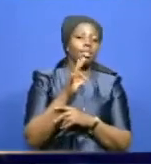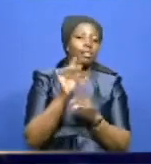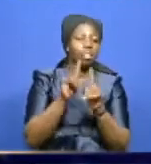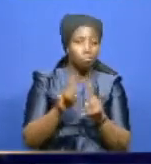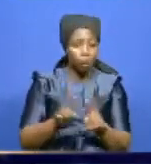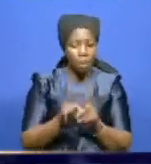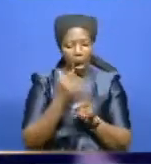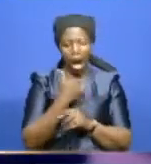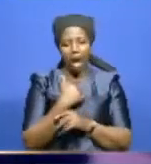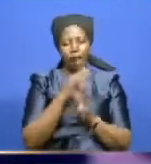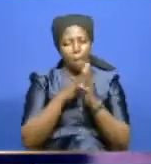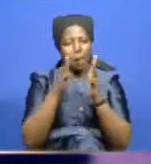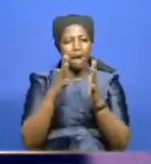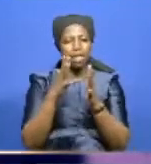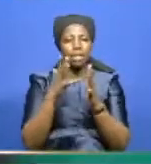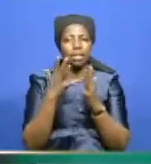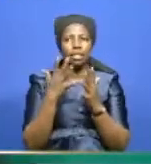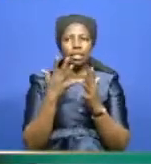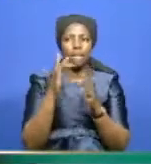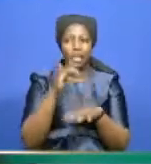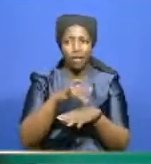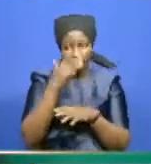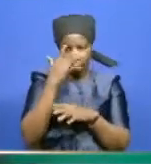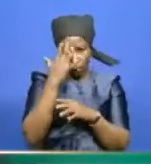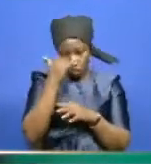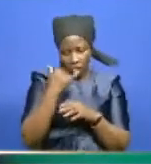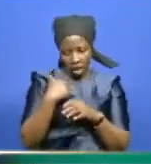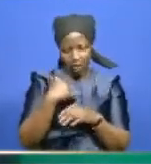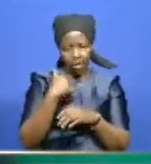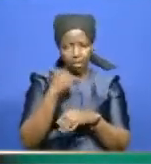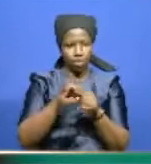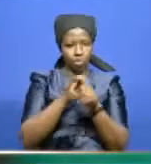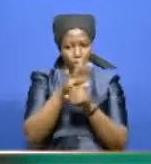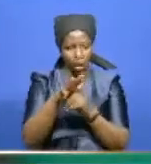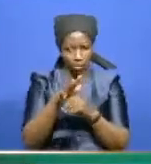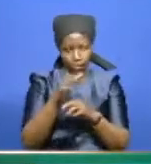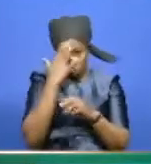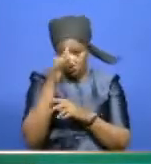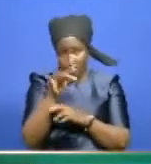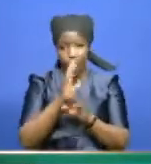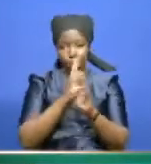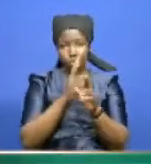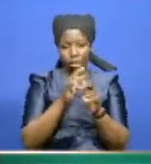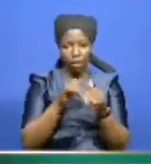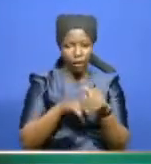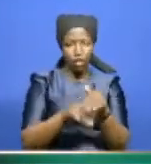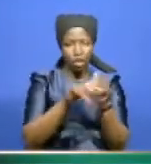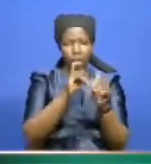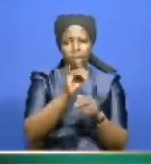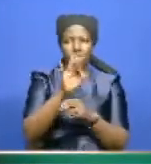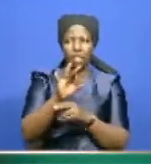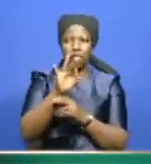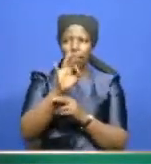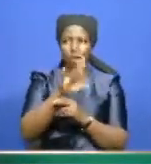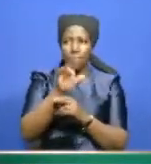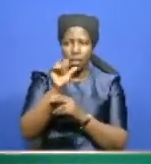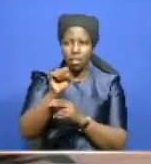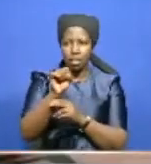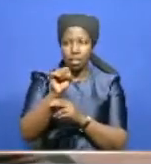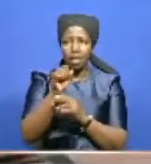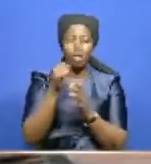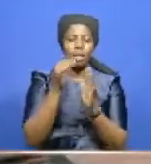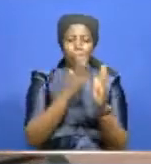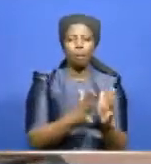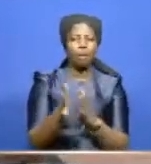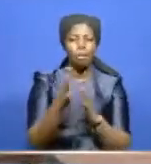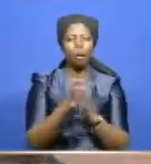imports because we were going through COVID. As a result, and in line with the IFRS 9 preparation of financial statements,